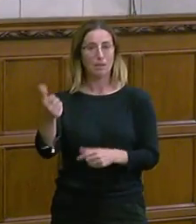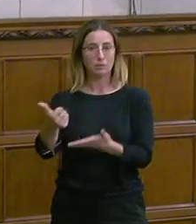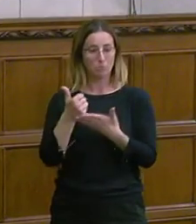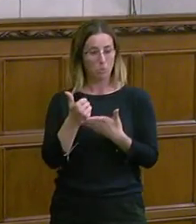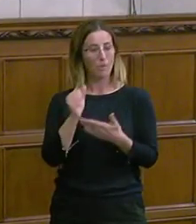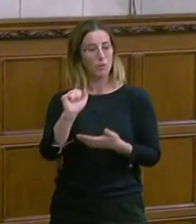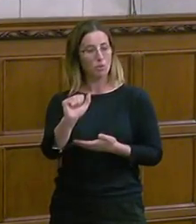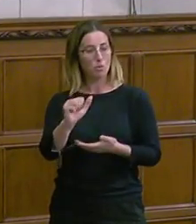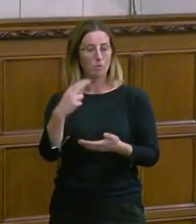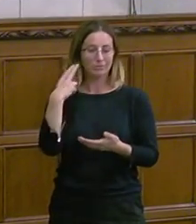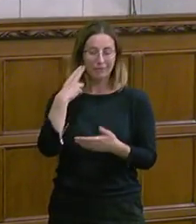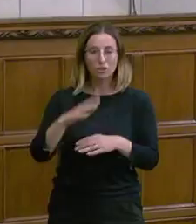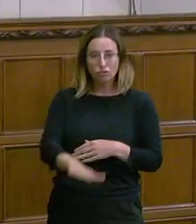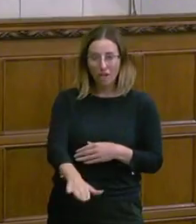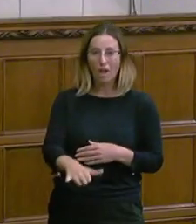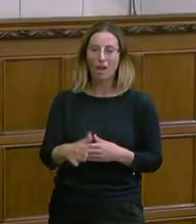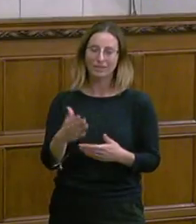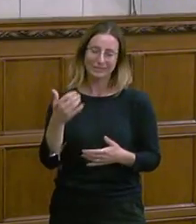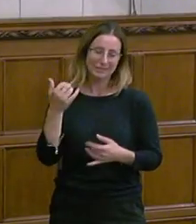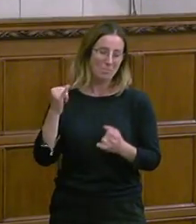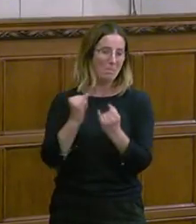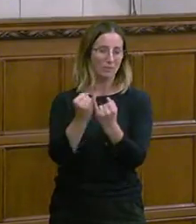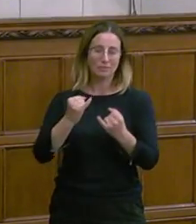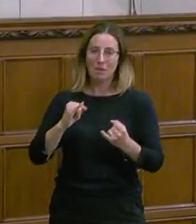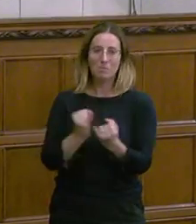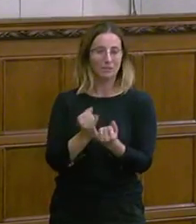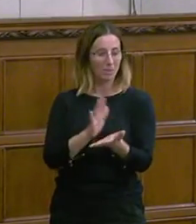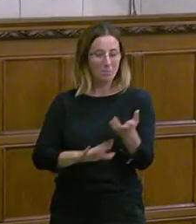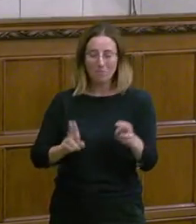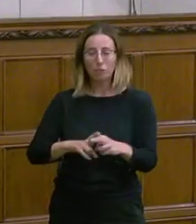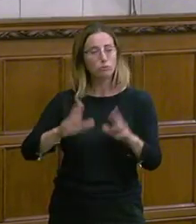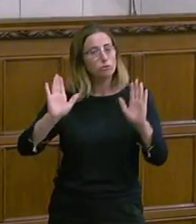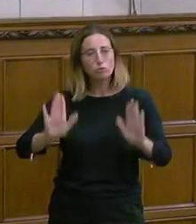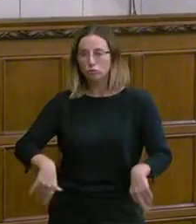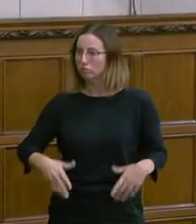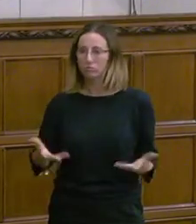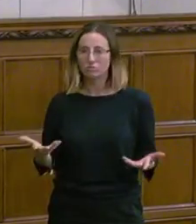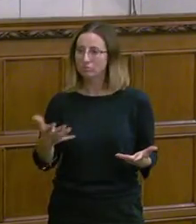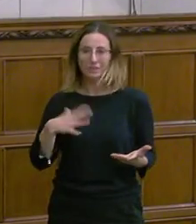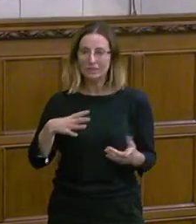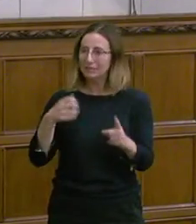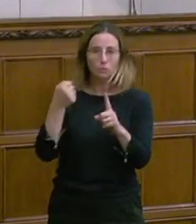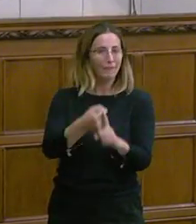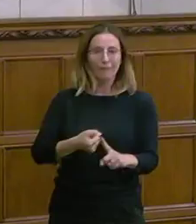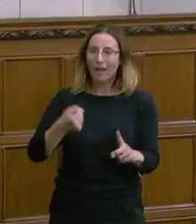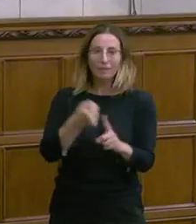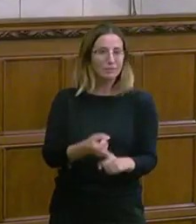your deaf child is a battle which parents should not have to fight. And I do wonder what happens to